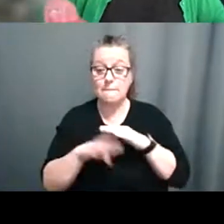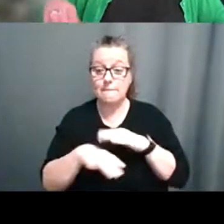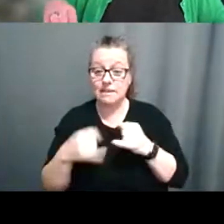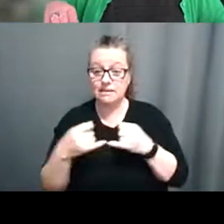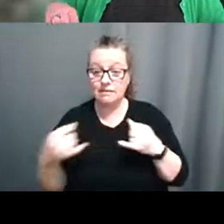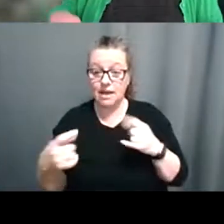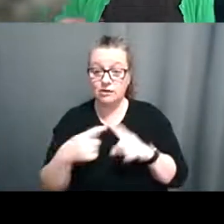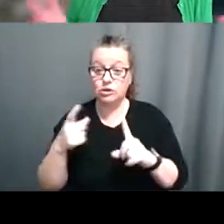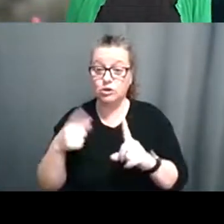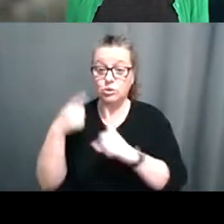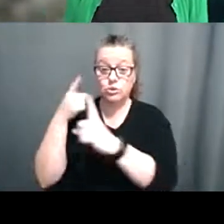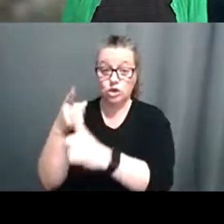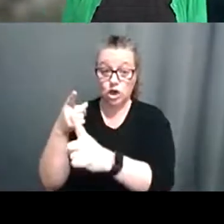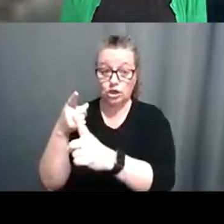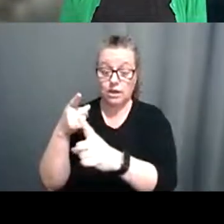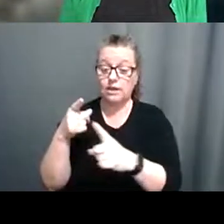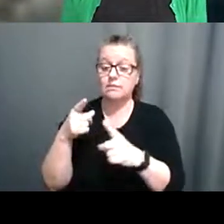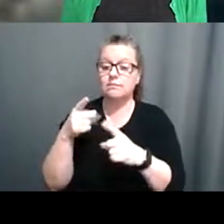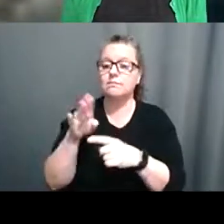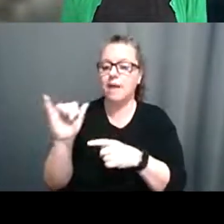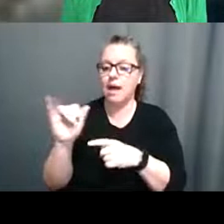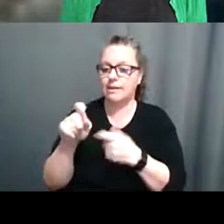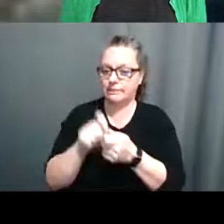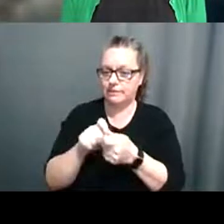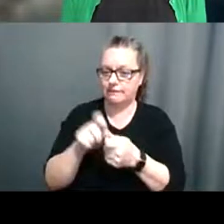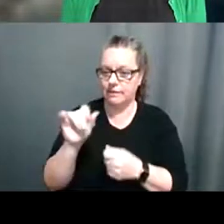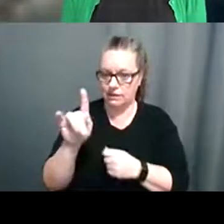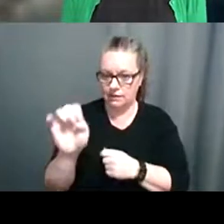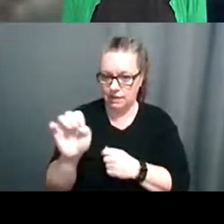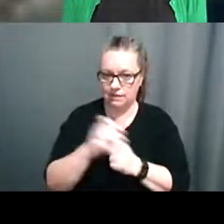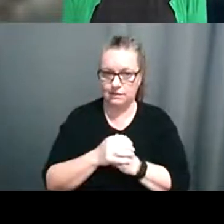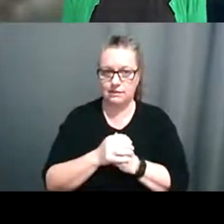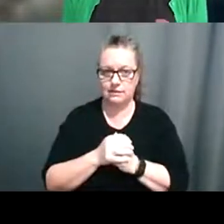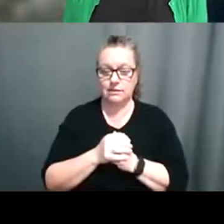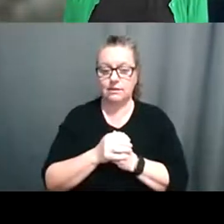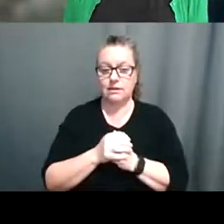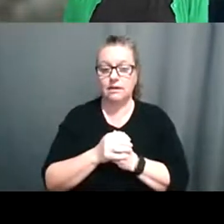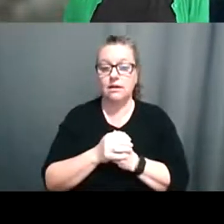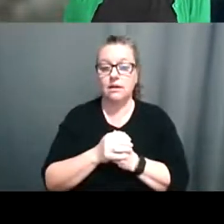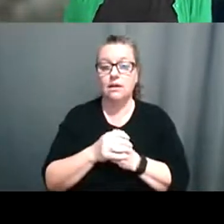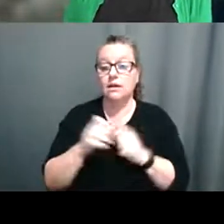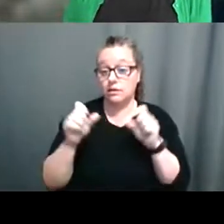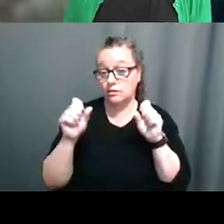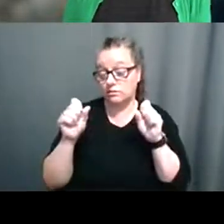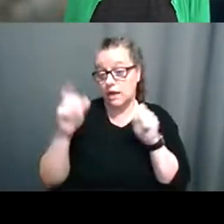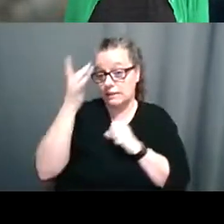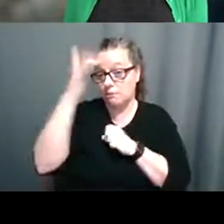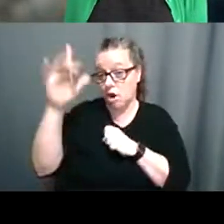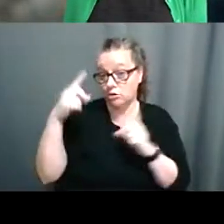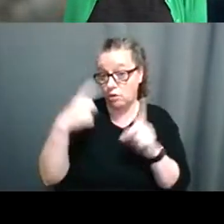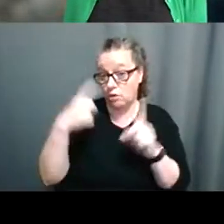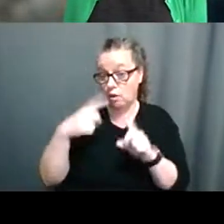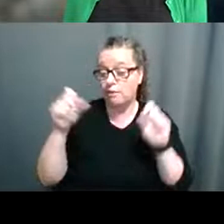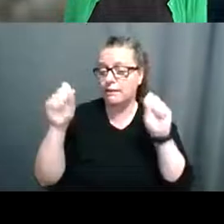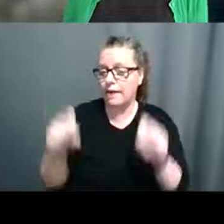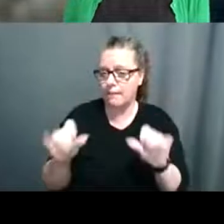to a target by a given date. A SMART goal is one that can be measured. But what do